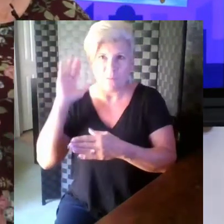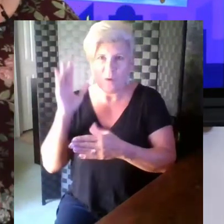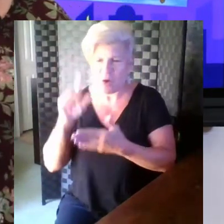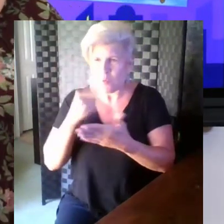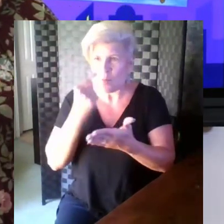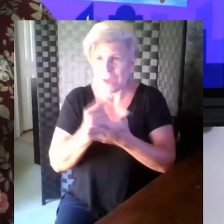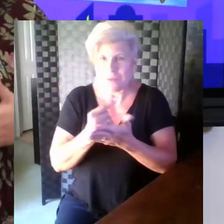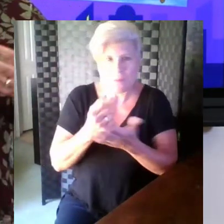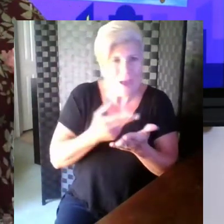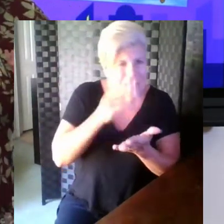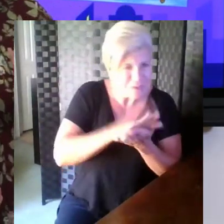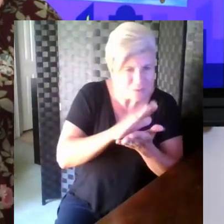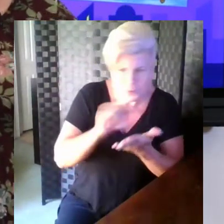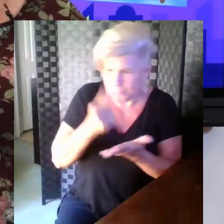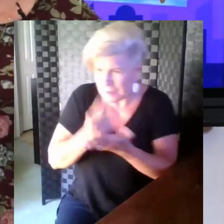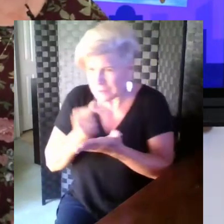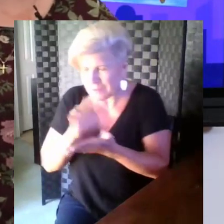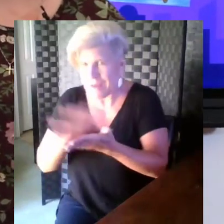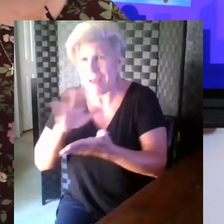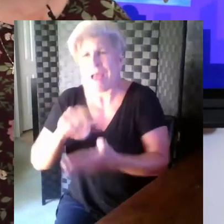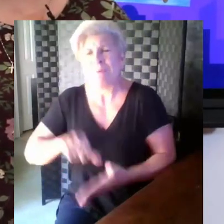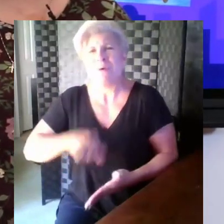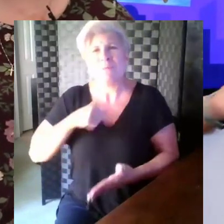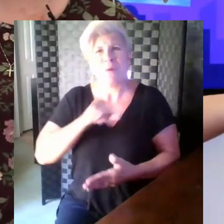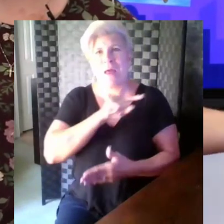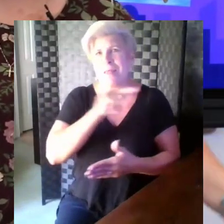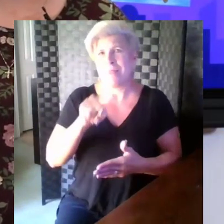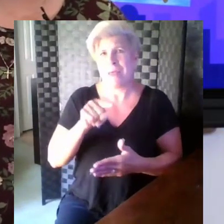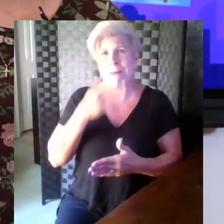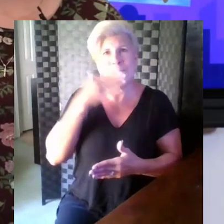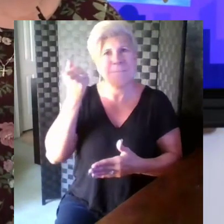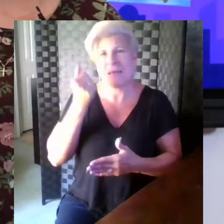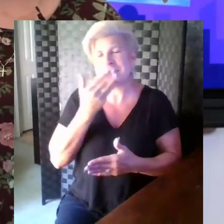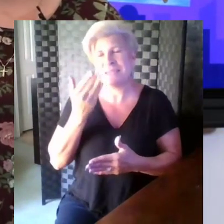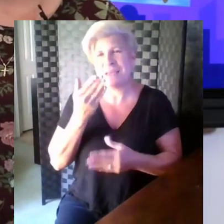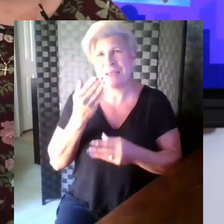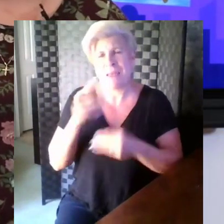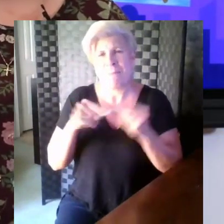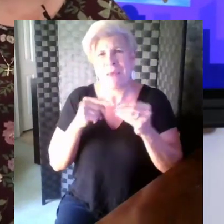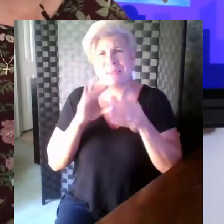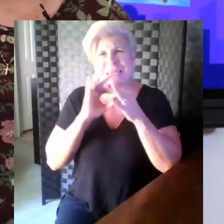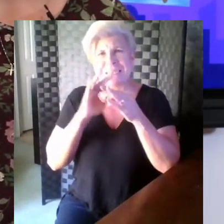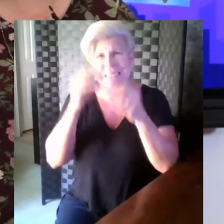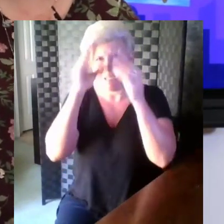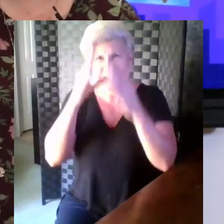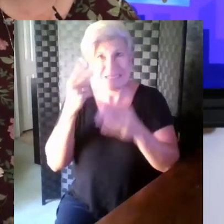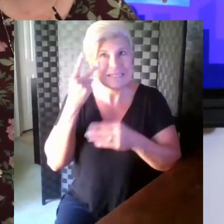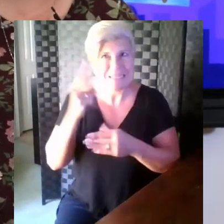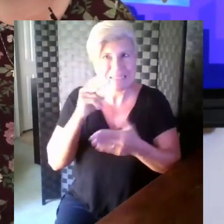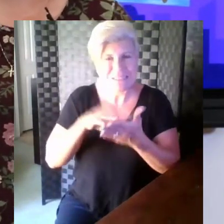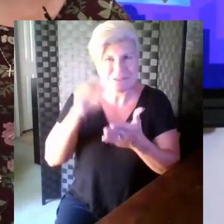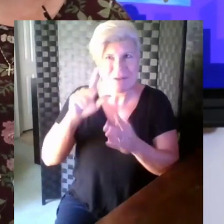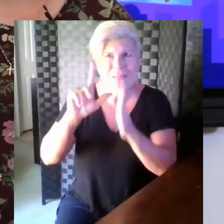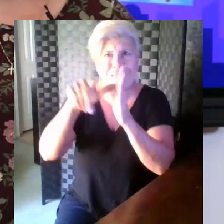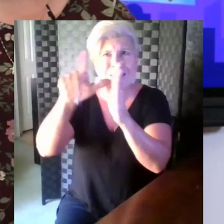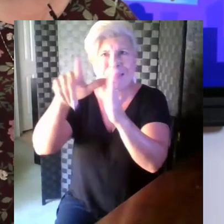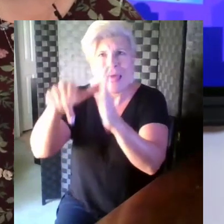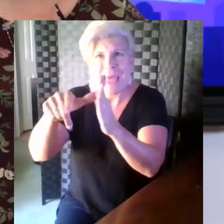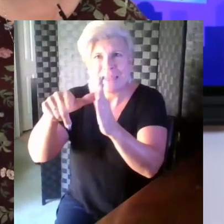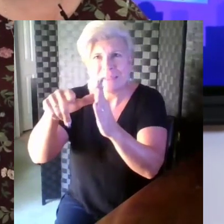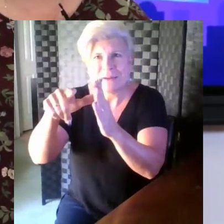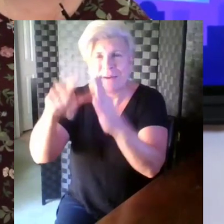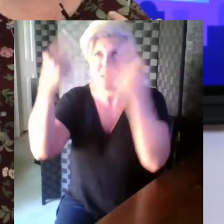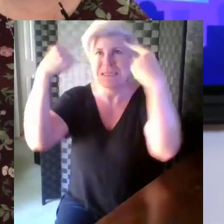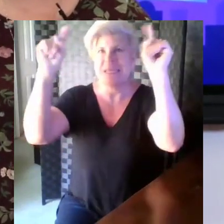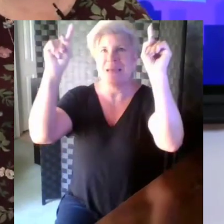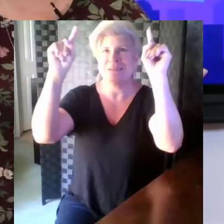graduating from college, and I'm so proud of them. It's one of the best things about being a teacher is to see your students later down the road finding